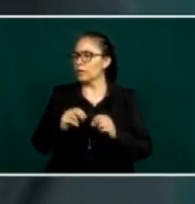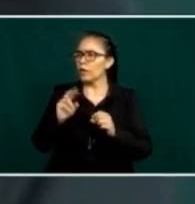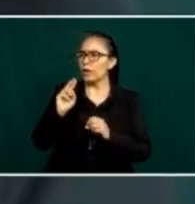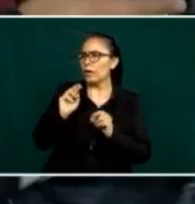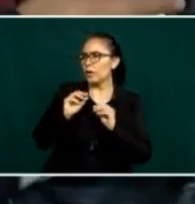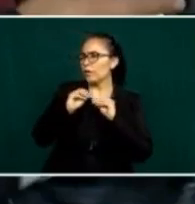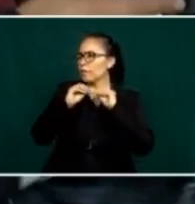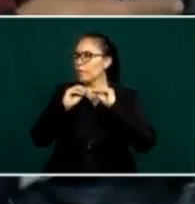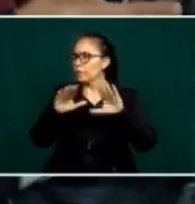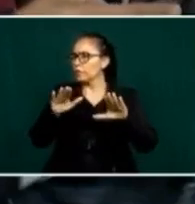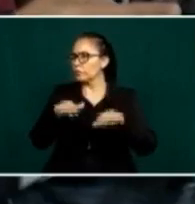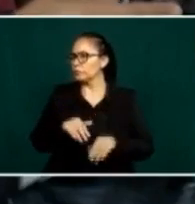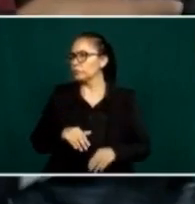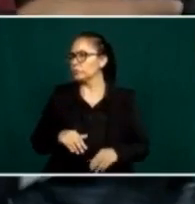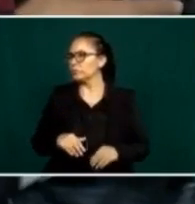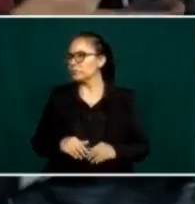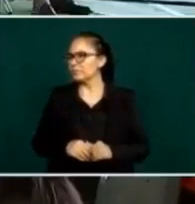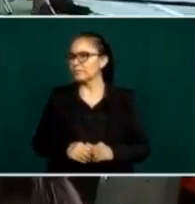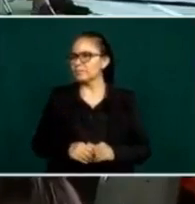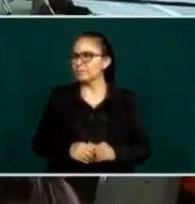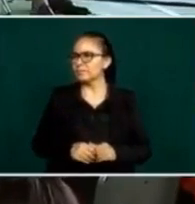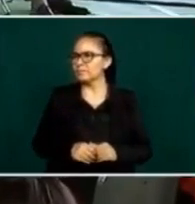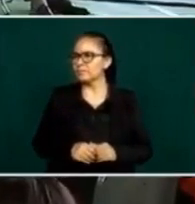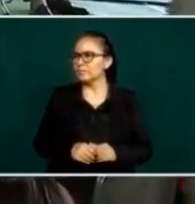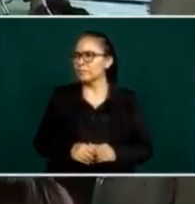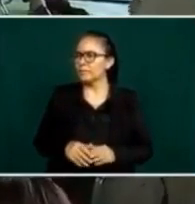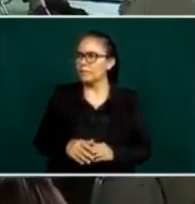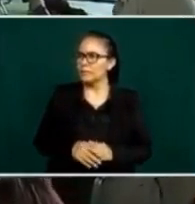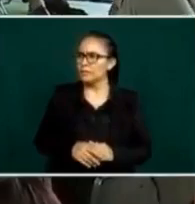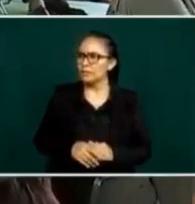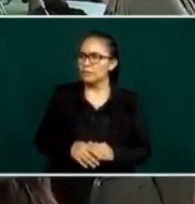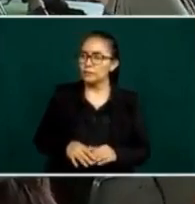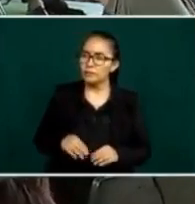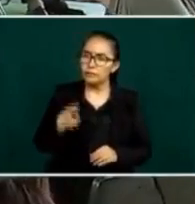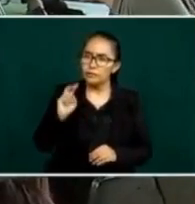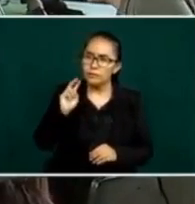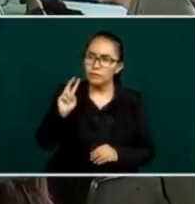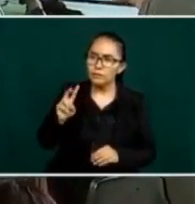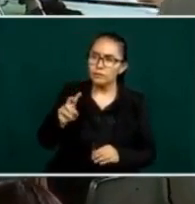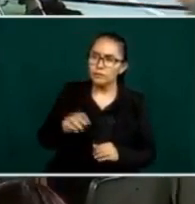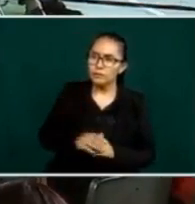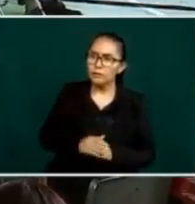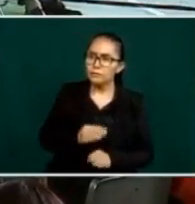so do you know about the ex-governor Cesar Duarte being captured in